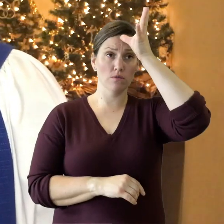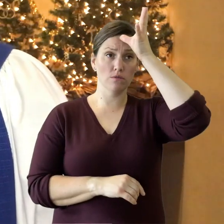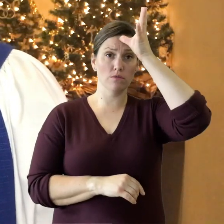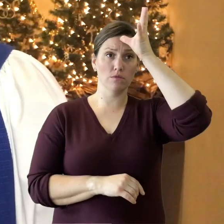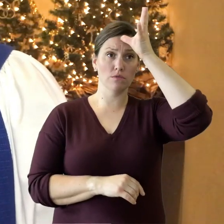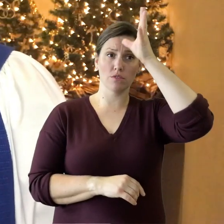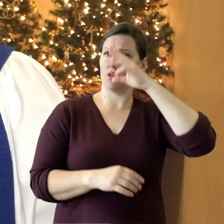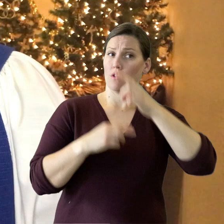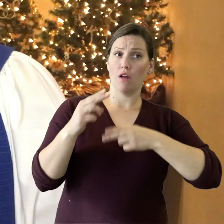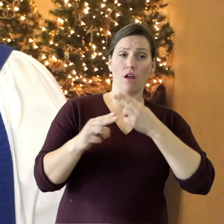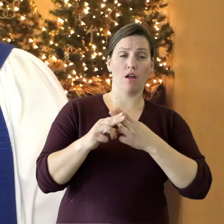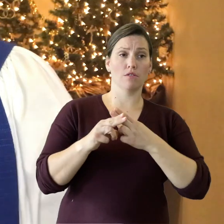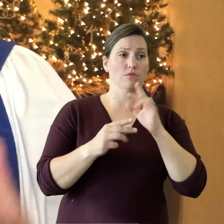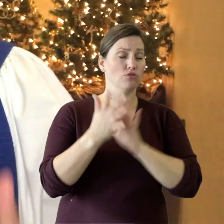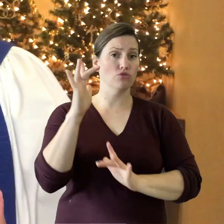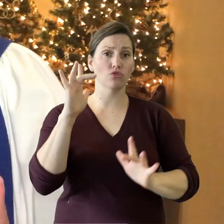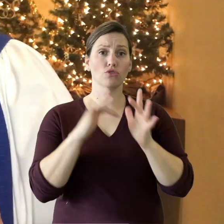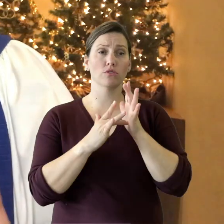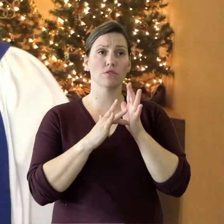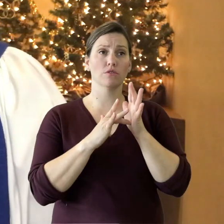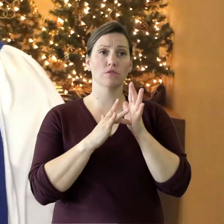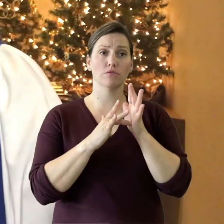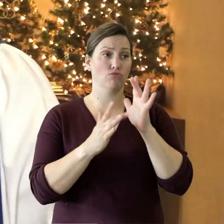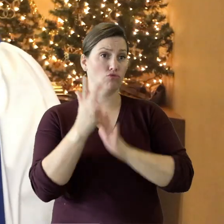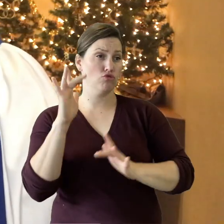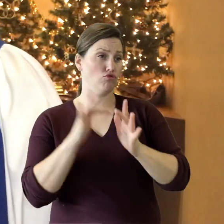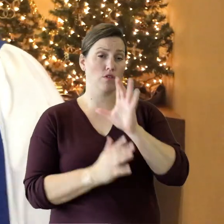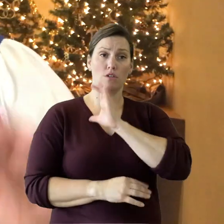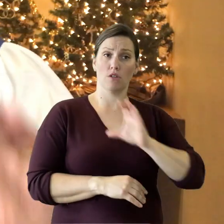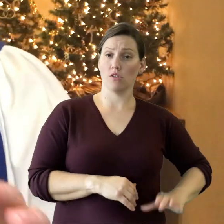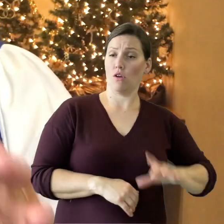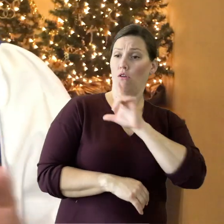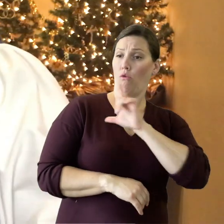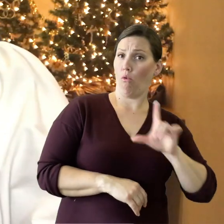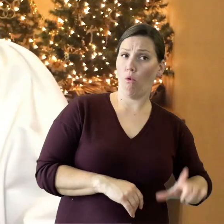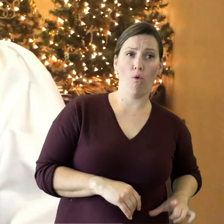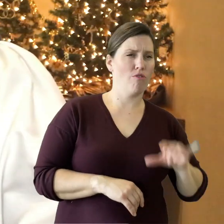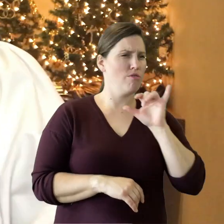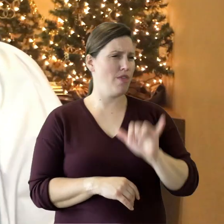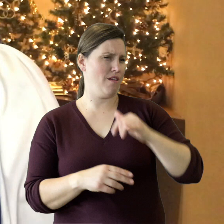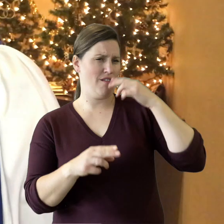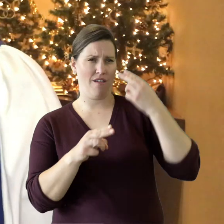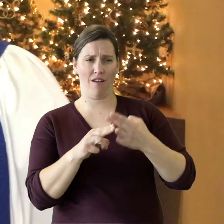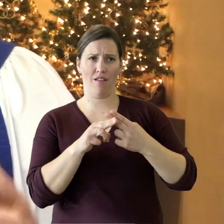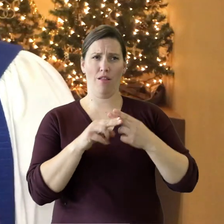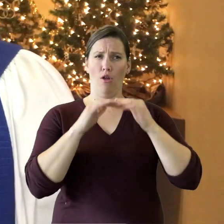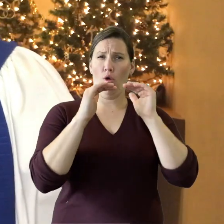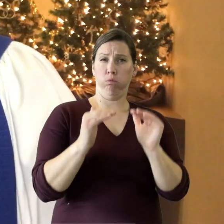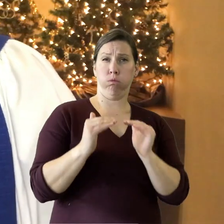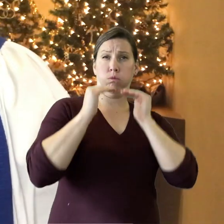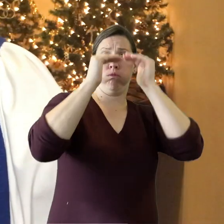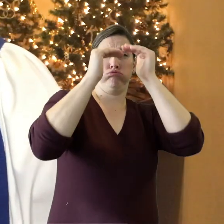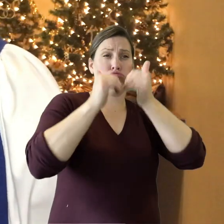the Father. The name of Jesus, Jesus Christ the Lord, that